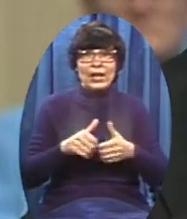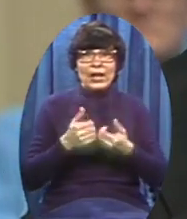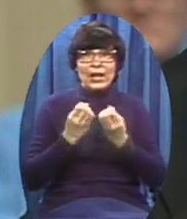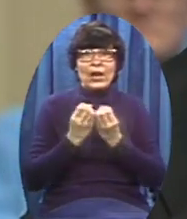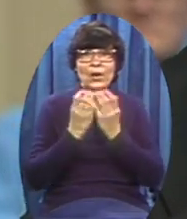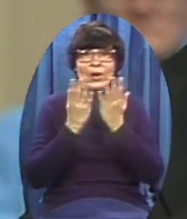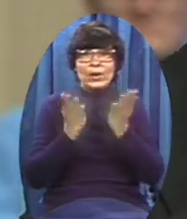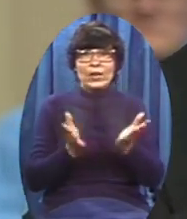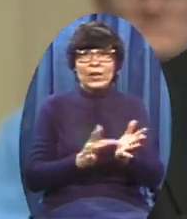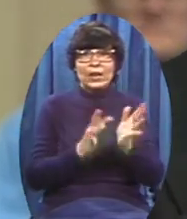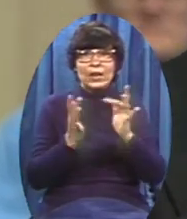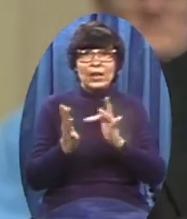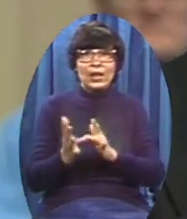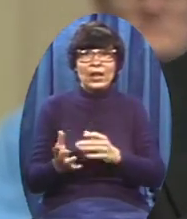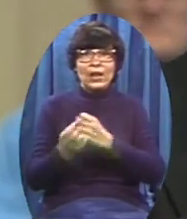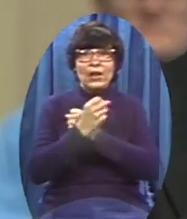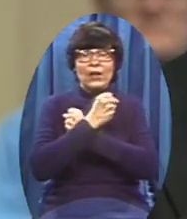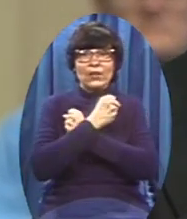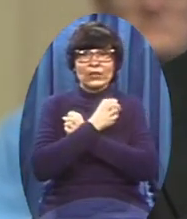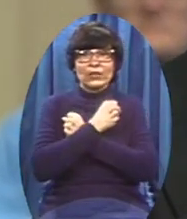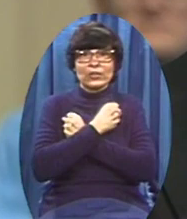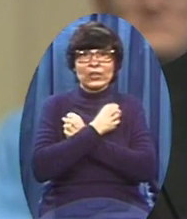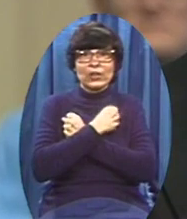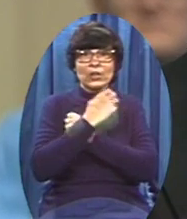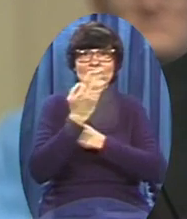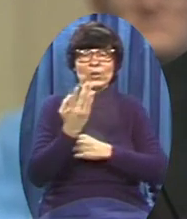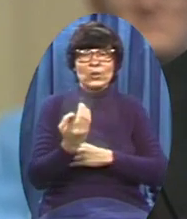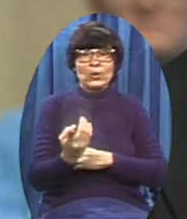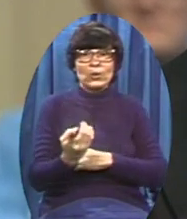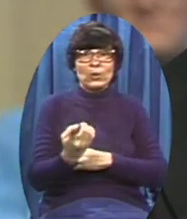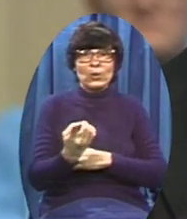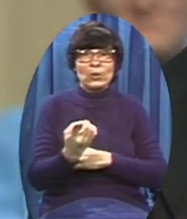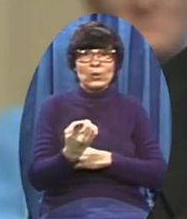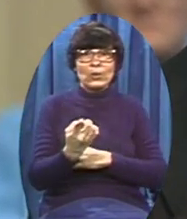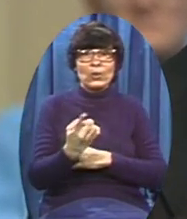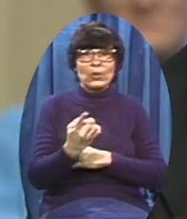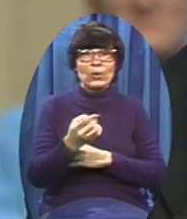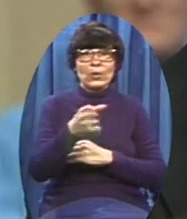Oh, how he loves you.